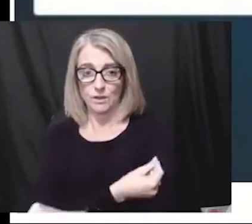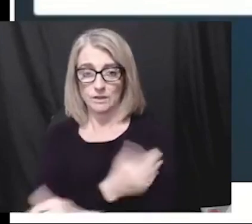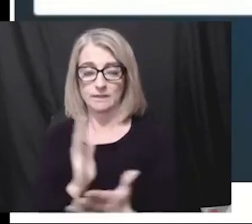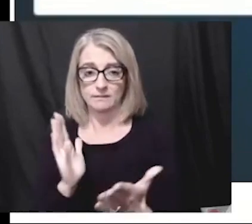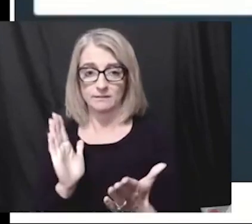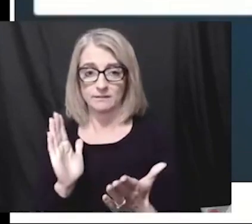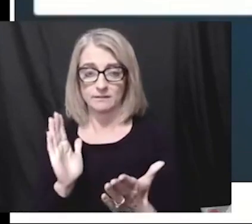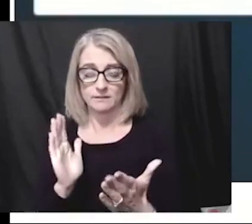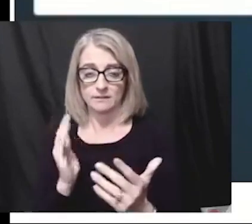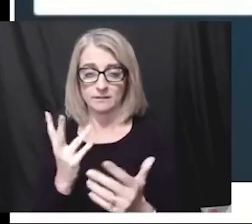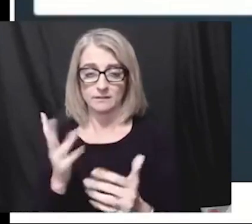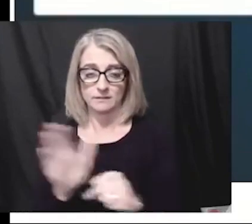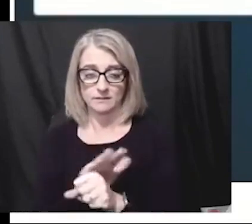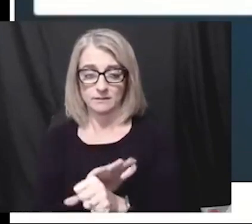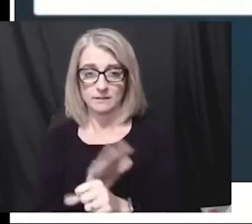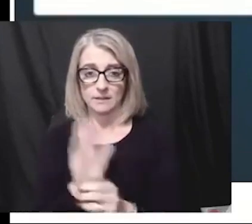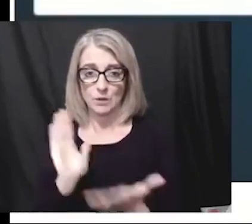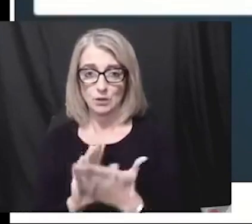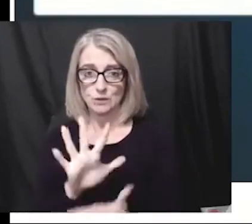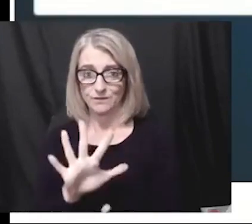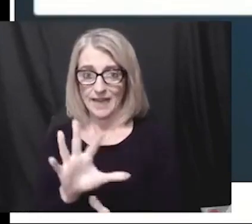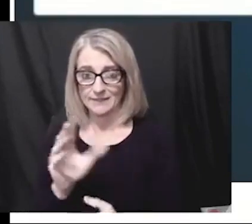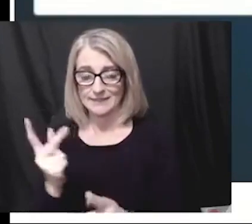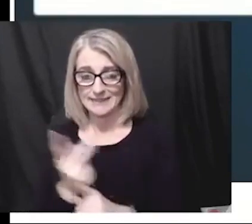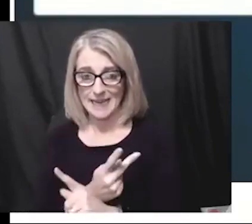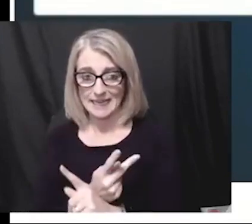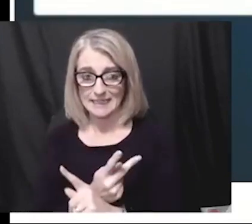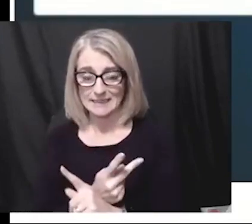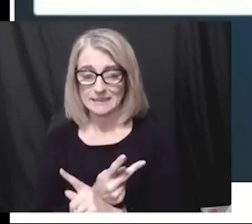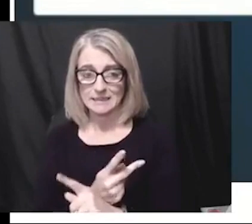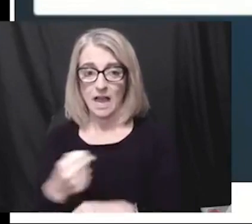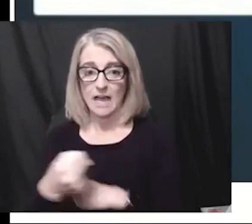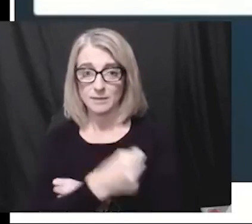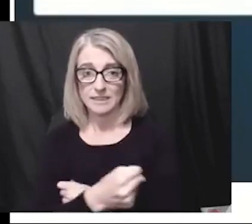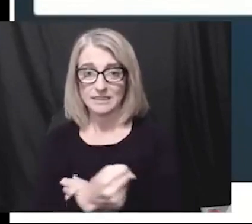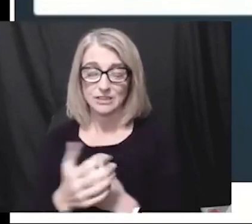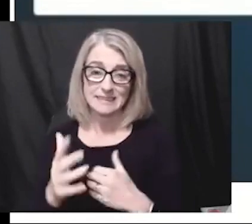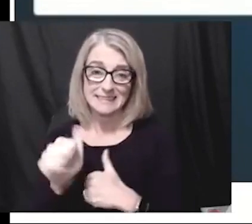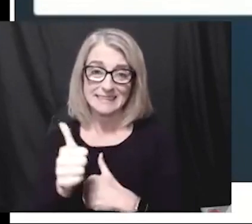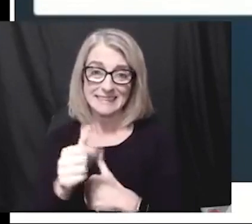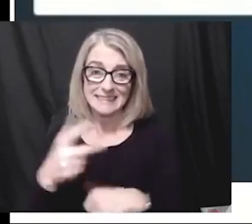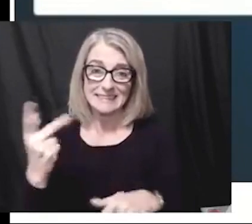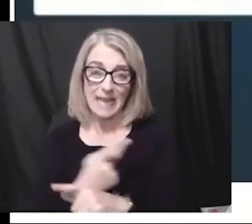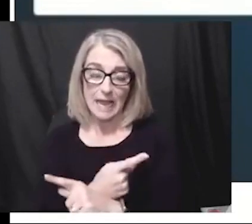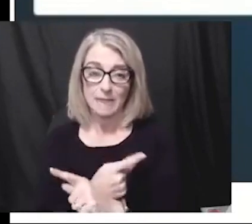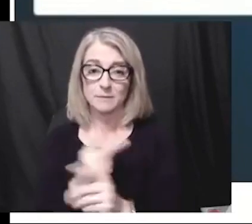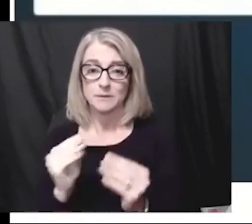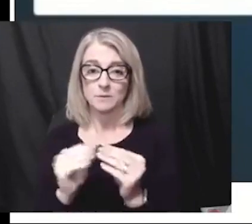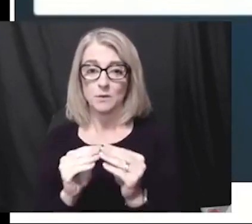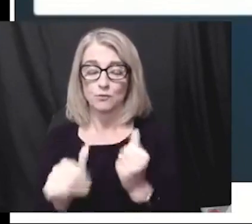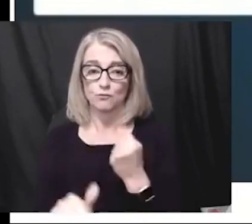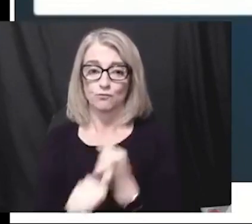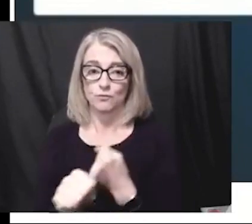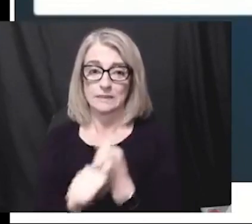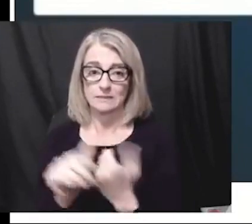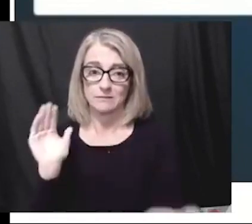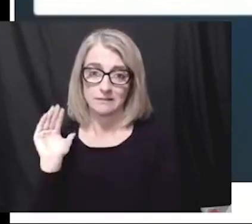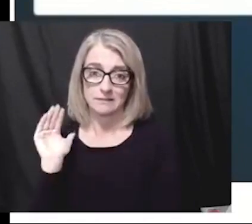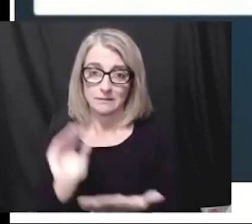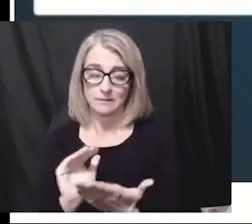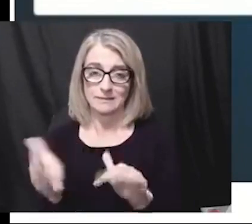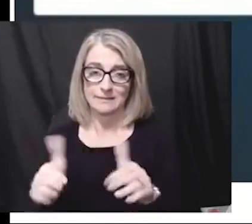as reported by the KC Star. So there was a dip, and I was really happy about that. Although the last couple days it seems like the number of